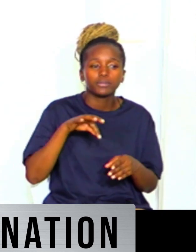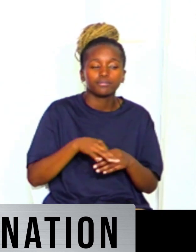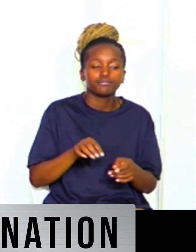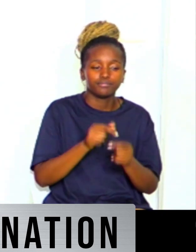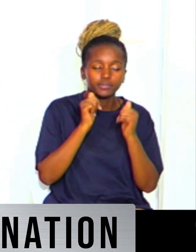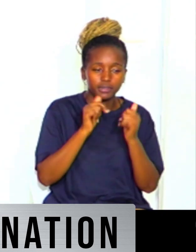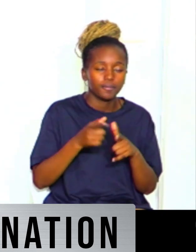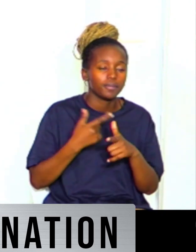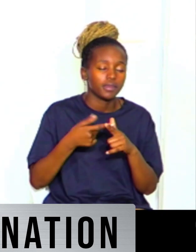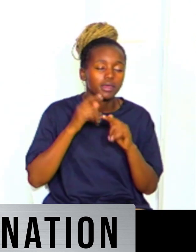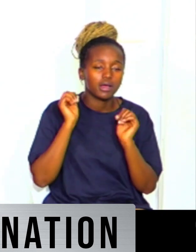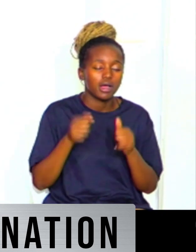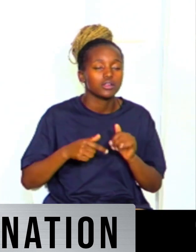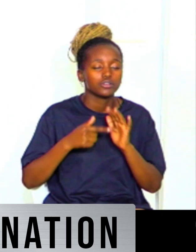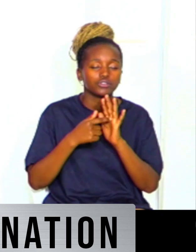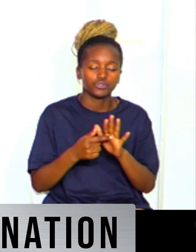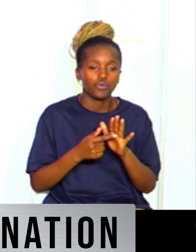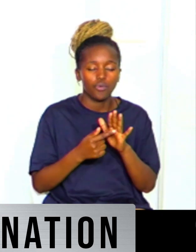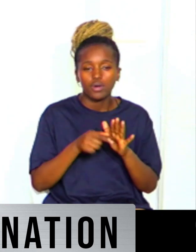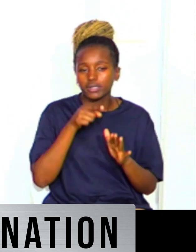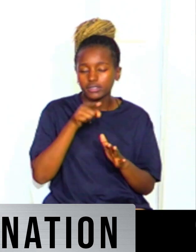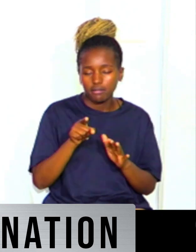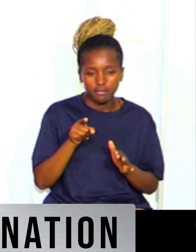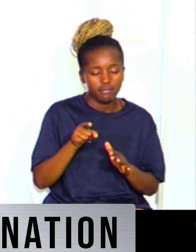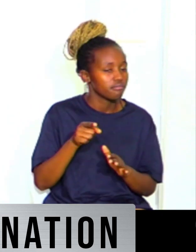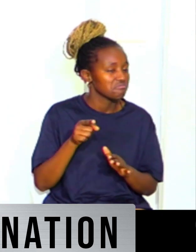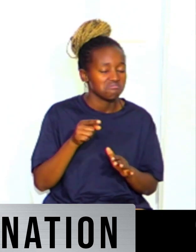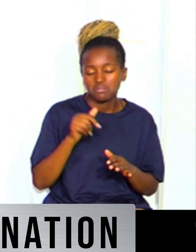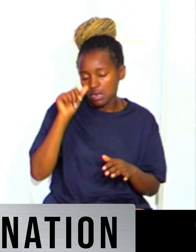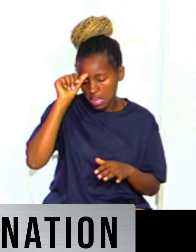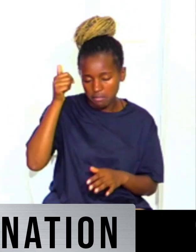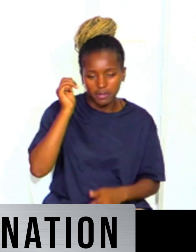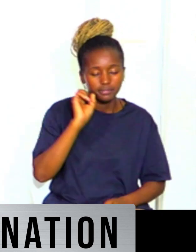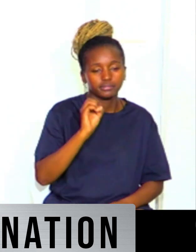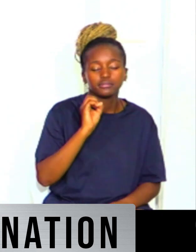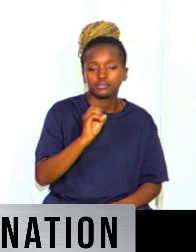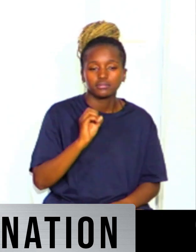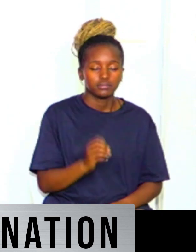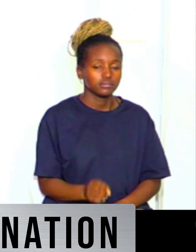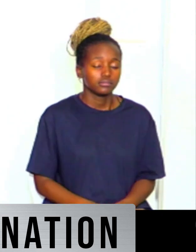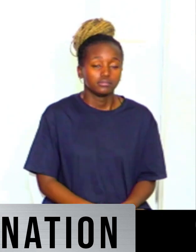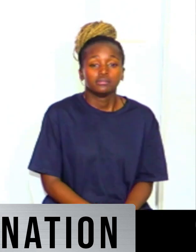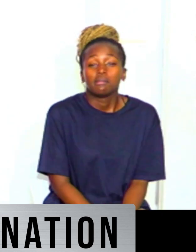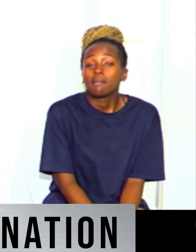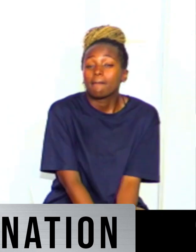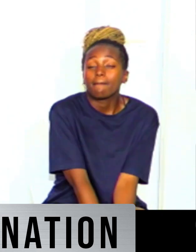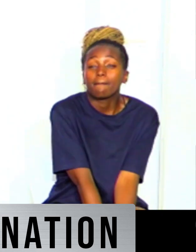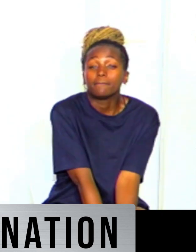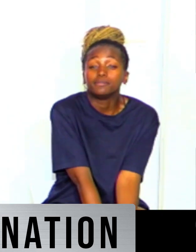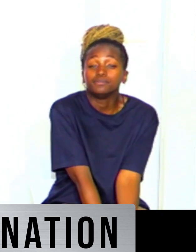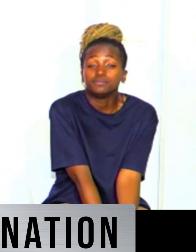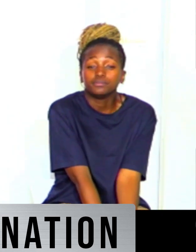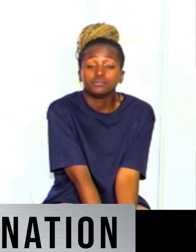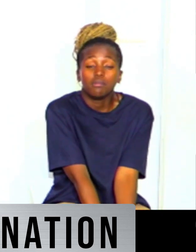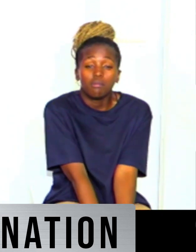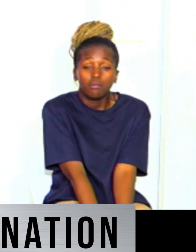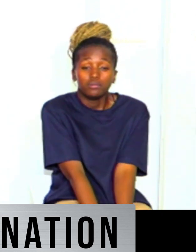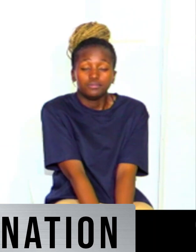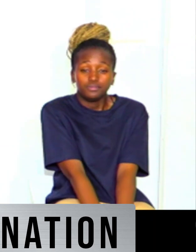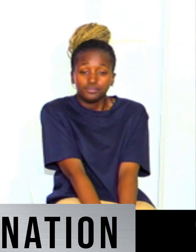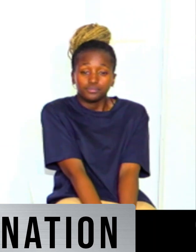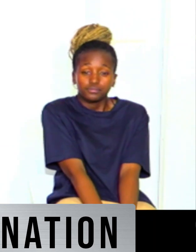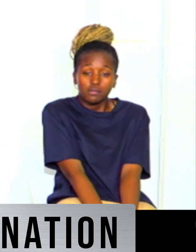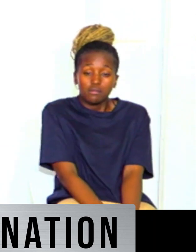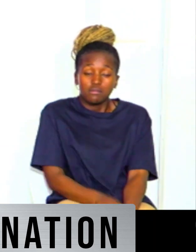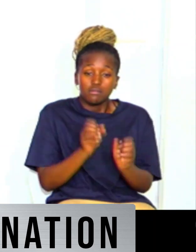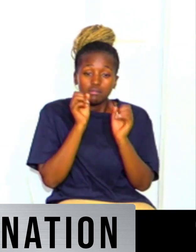political seat here in Kenya. So that was a miss strategy. Yes. And they resigned. Yeah. But let me tell you something here, John. Yes.